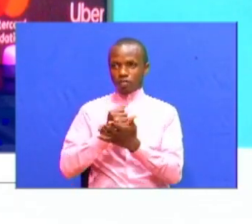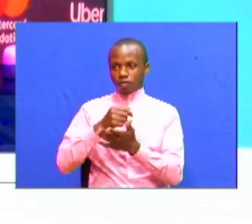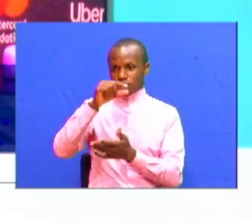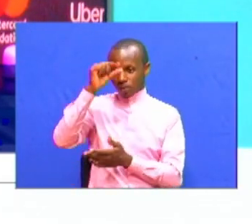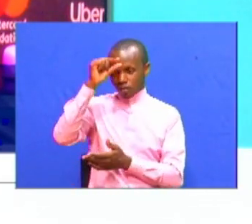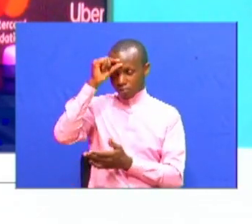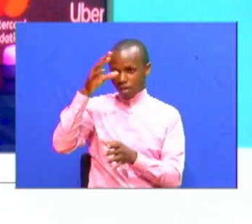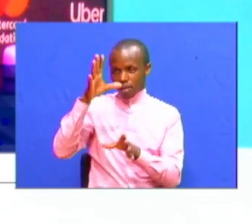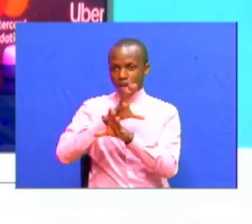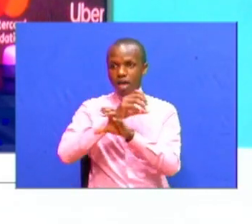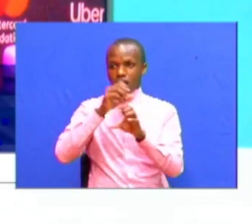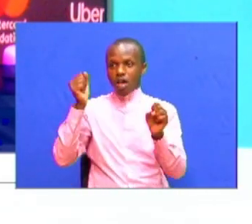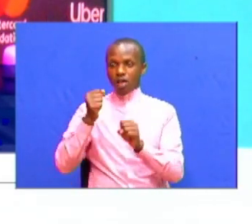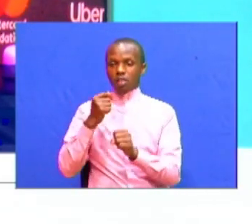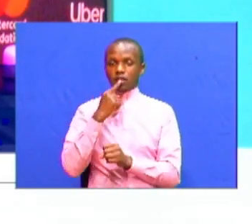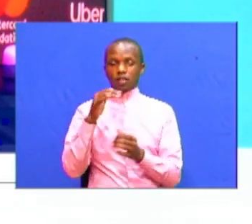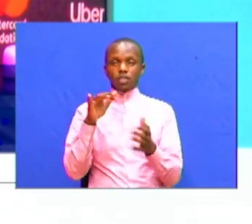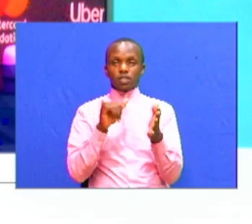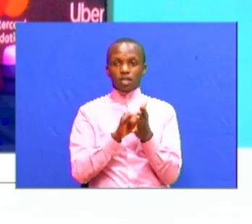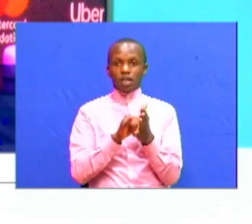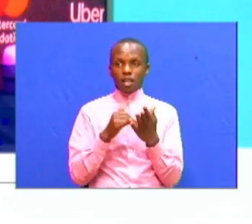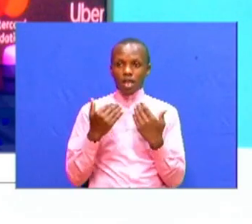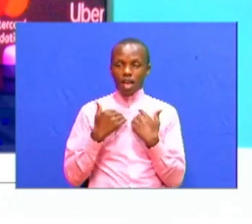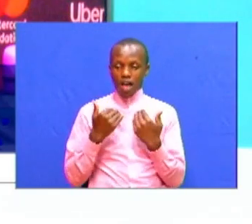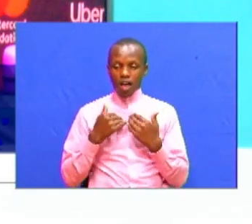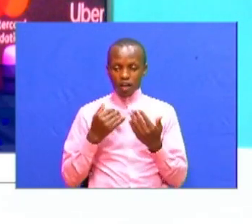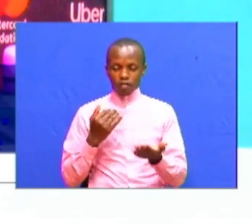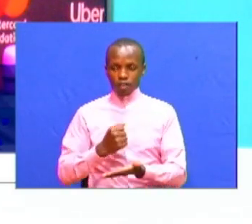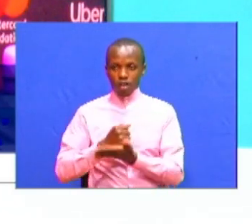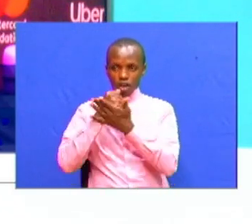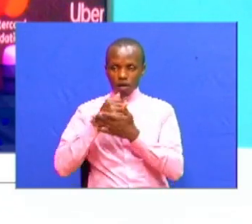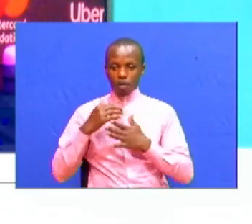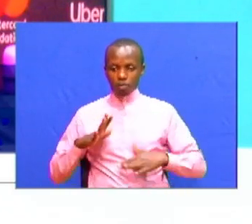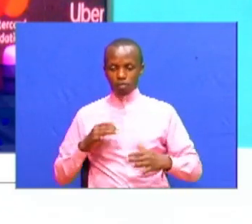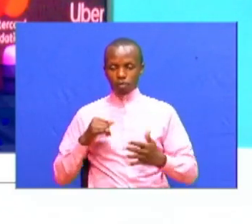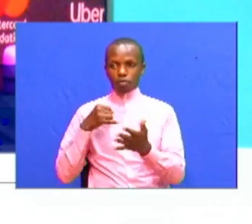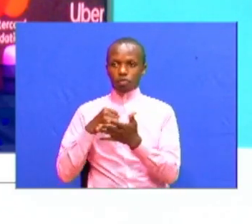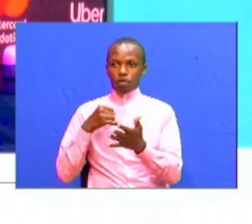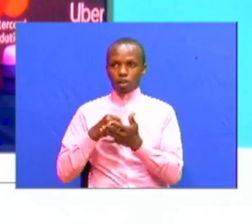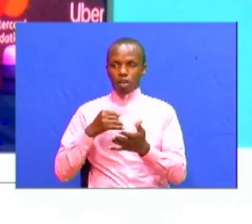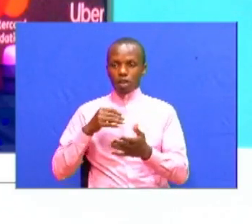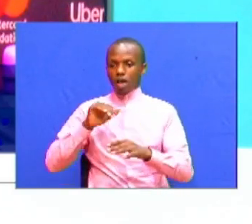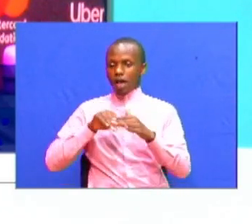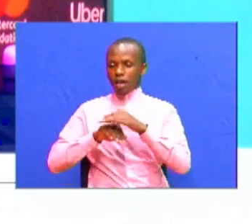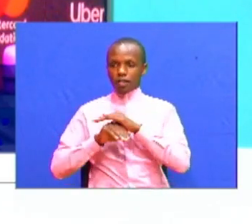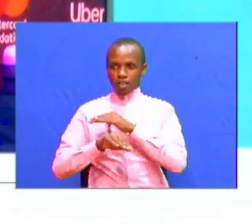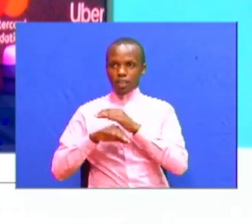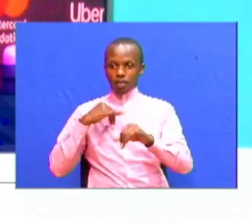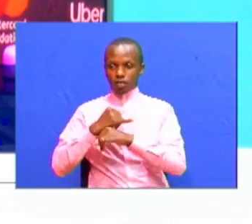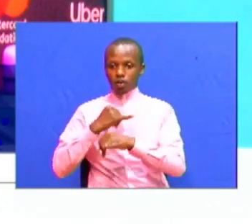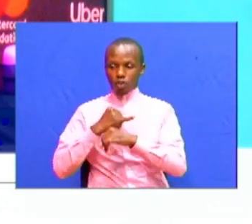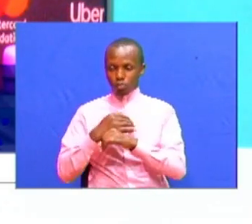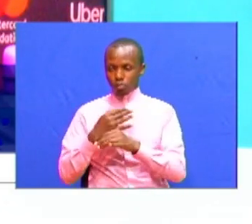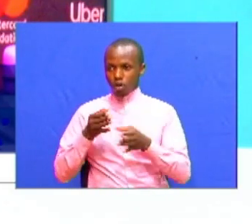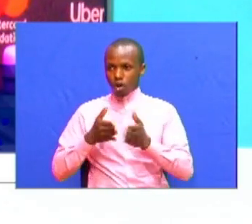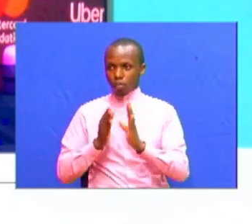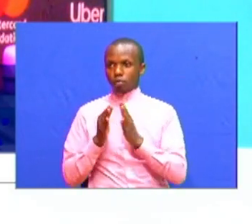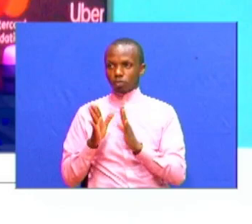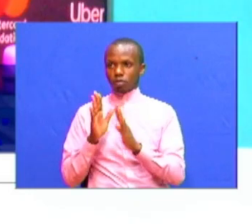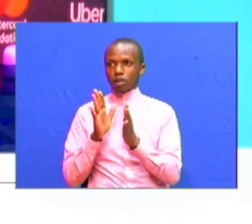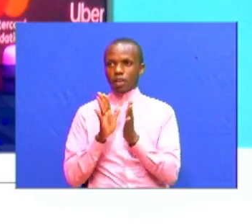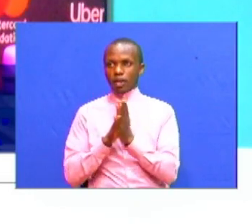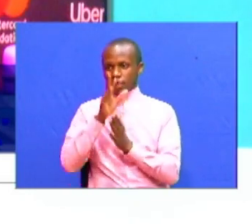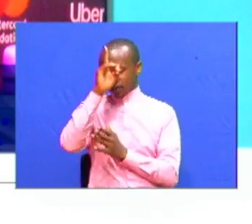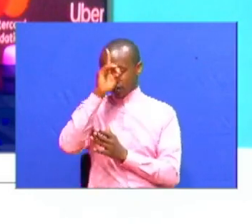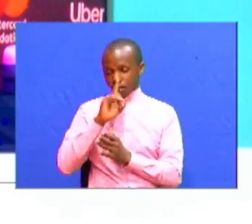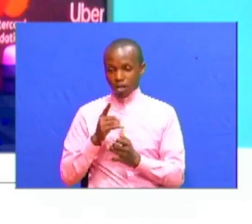digital inclusion as an enabler for the people with disabilities to access job opportunities and crucial services being presented